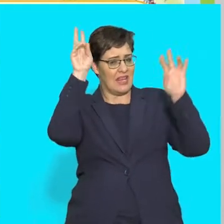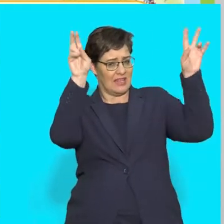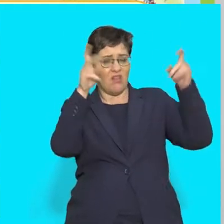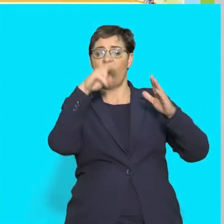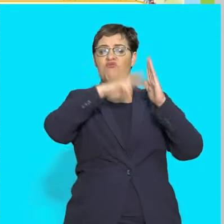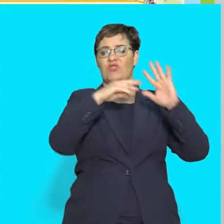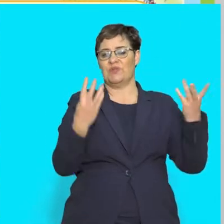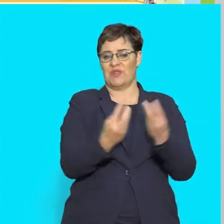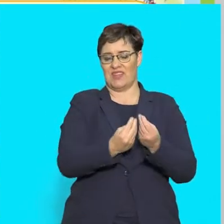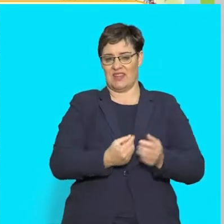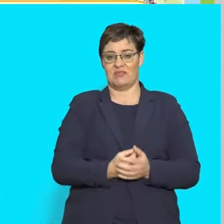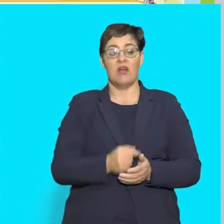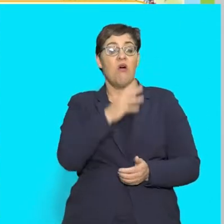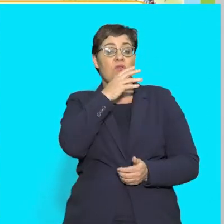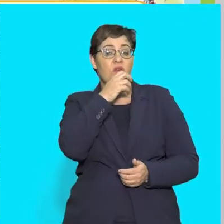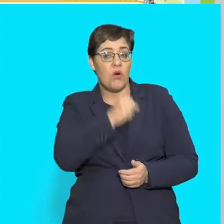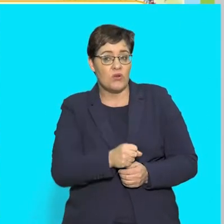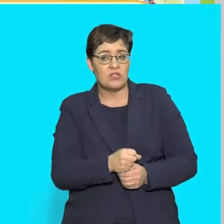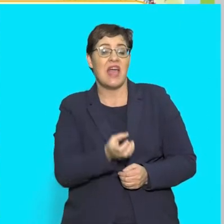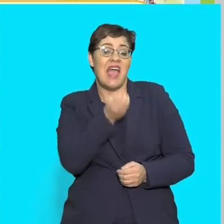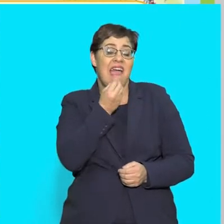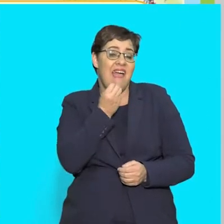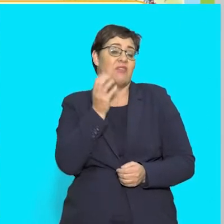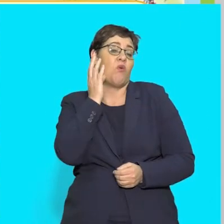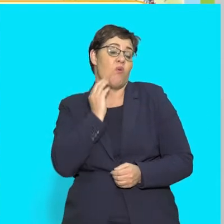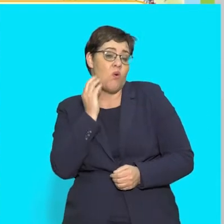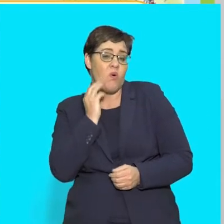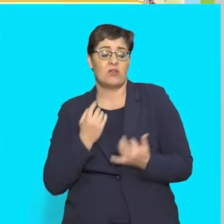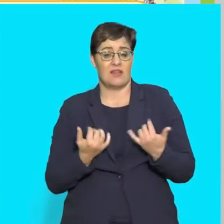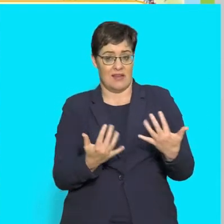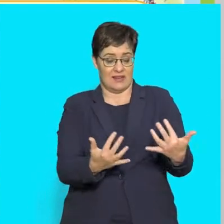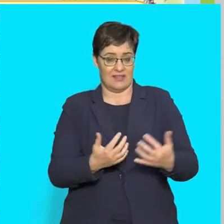it together. The goats ate Gogo's garden.